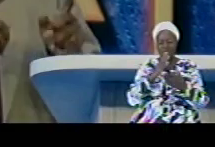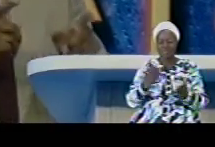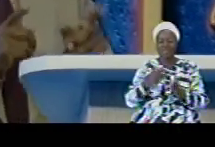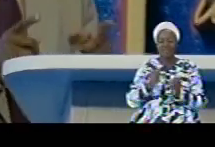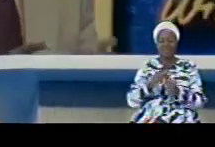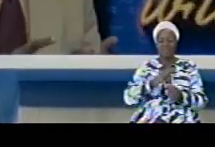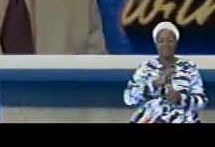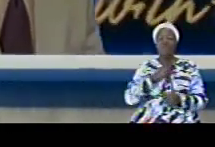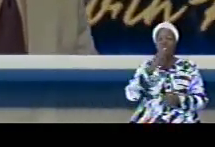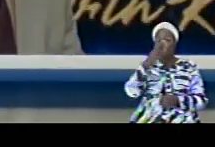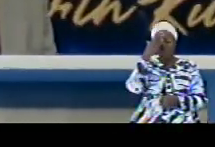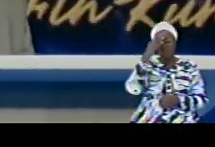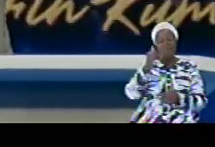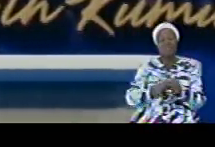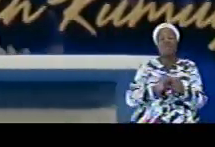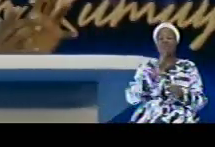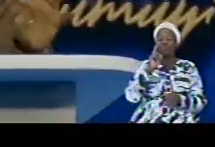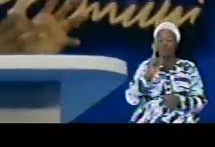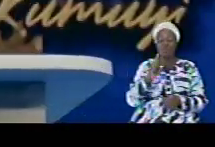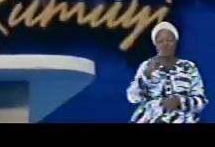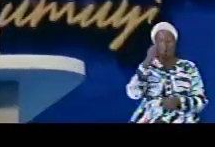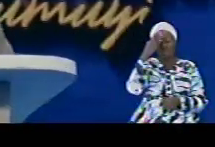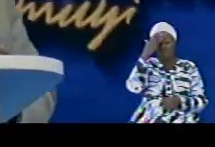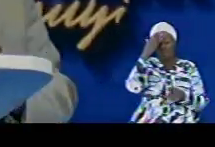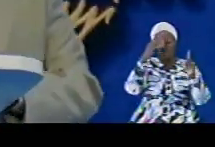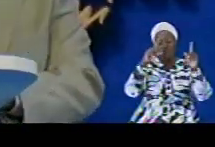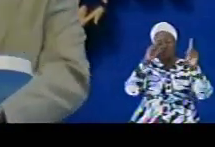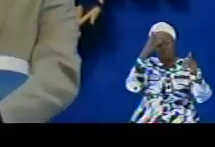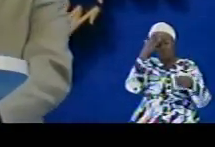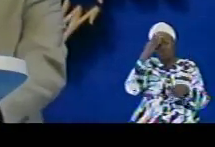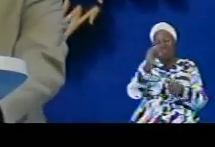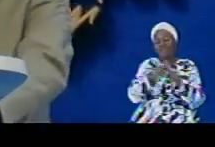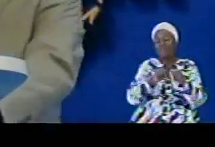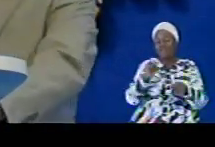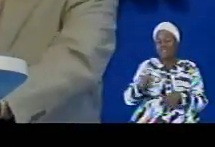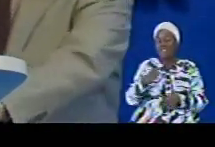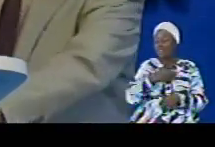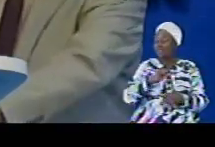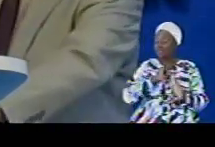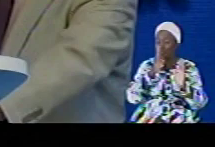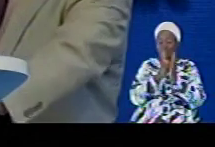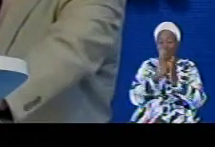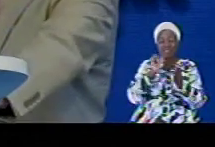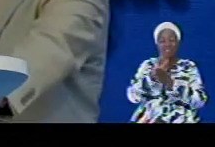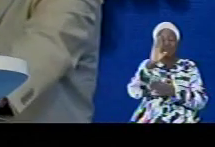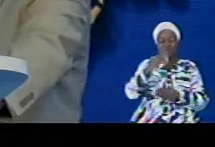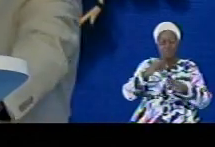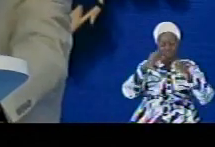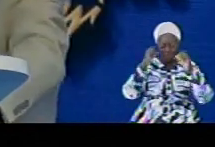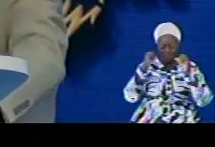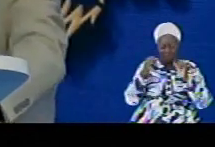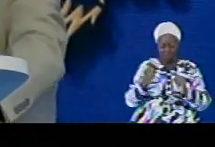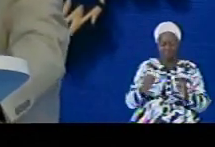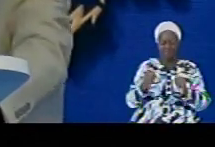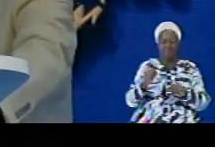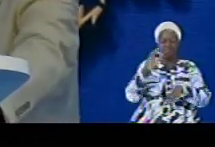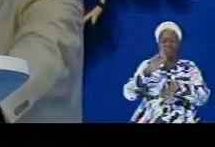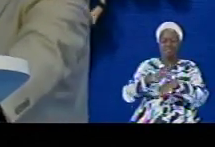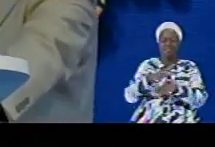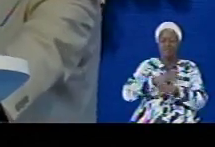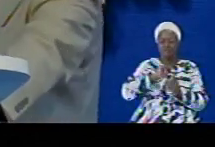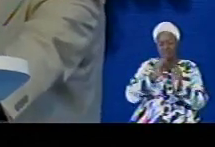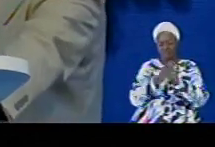You know everyone. You know every need. And I pray your mighty touch of